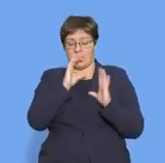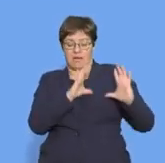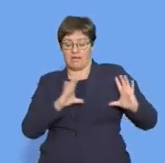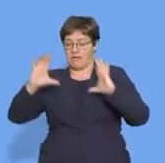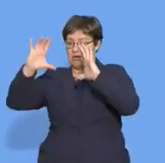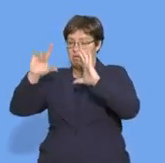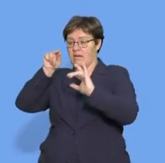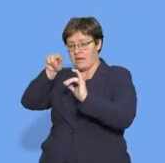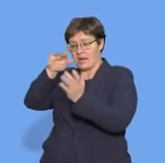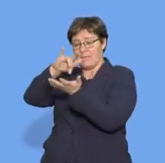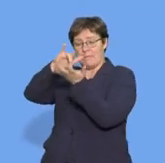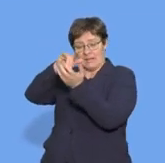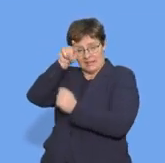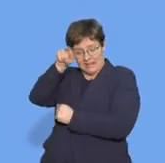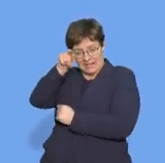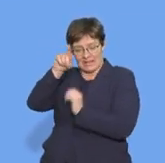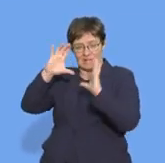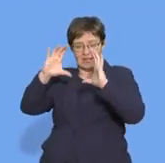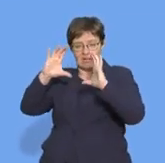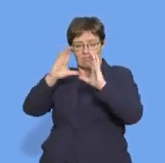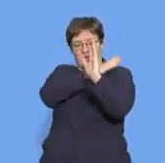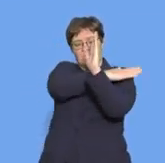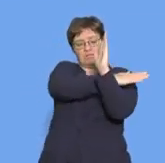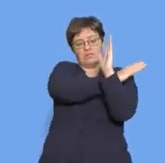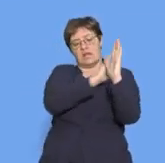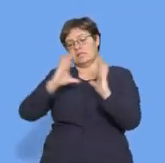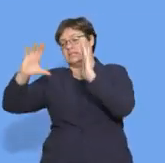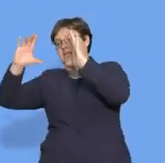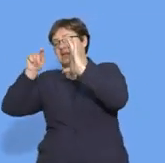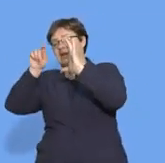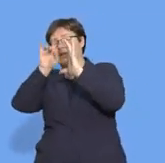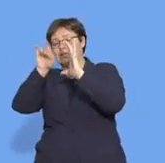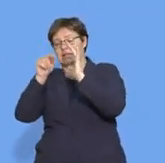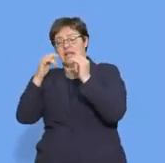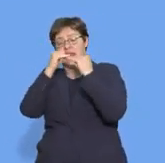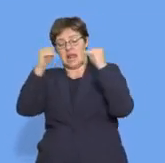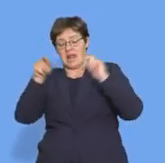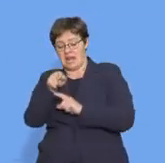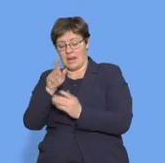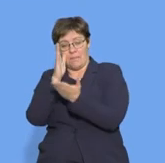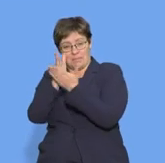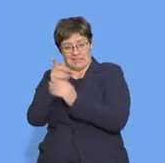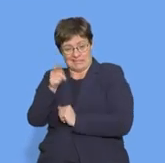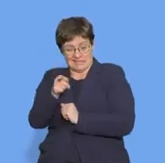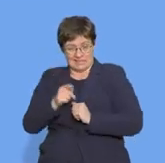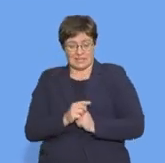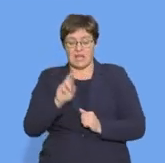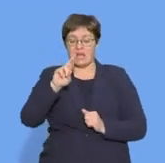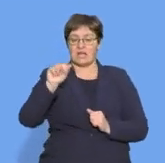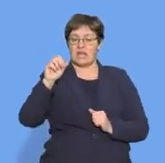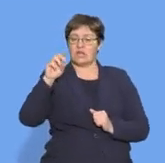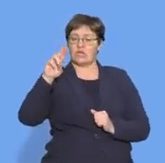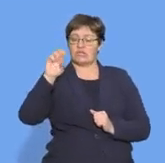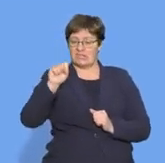the midpoint number 1 of the diameter. If this is the diameter, then this will be the radius of the